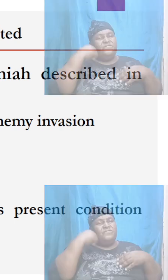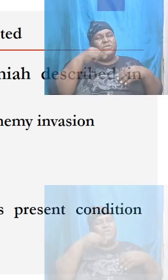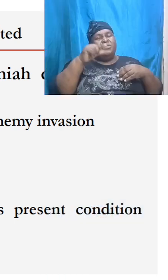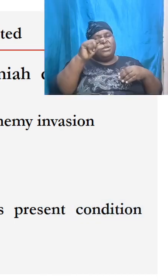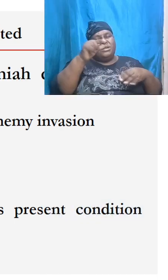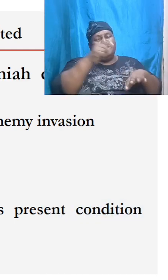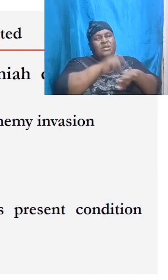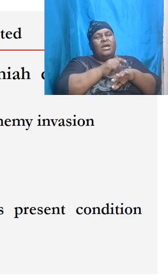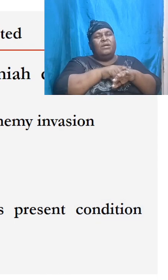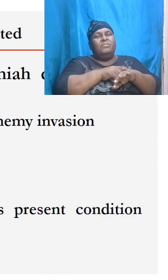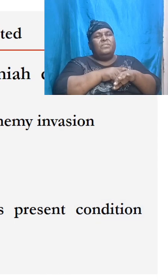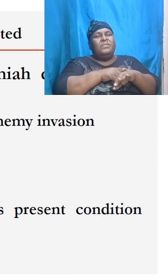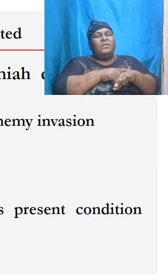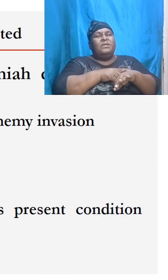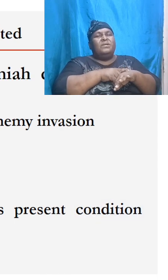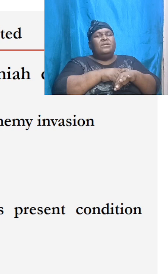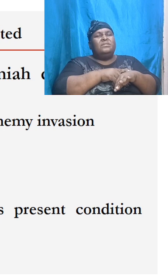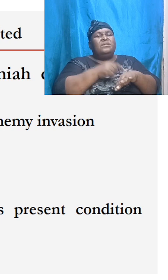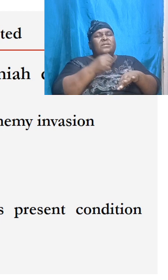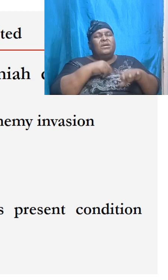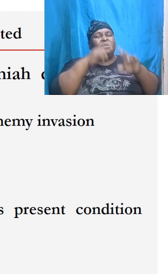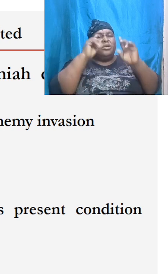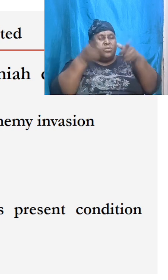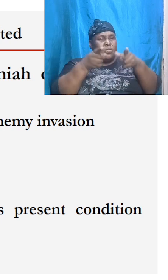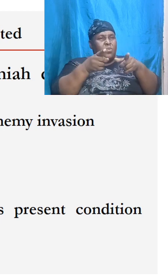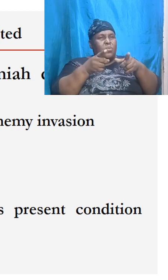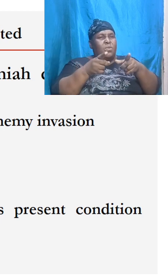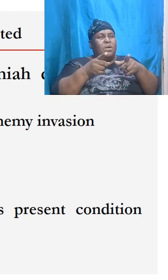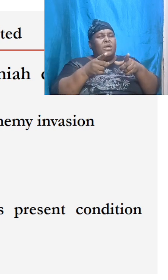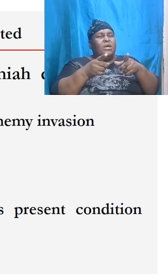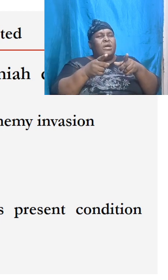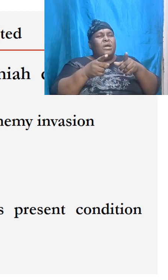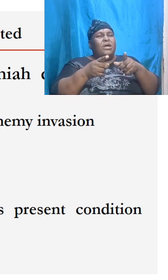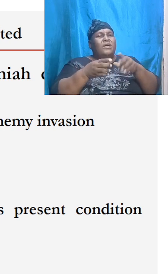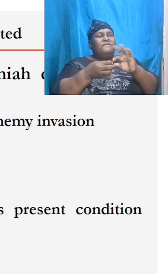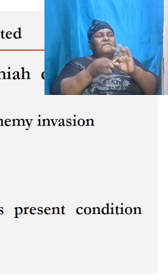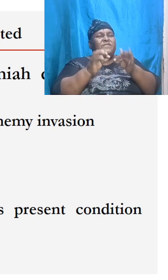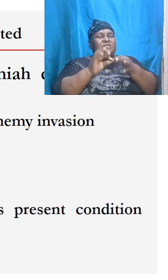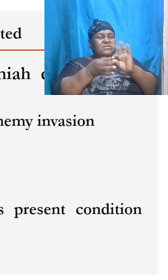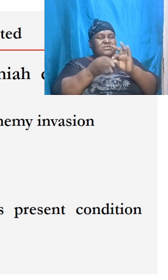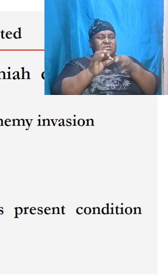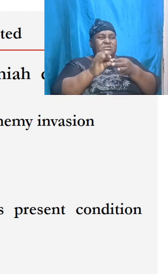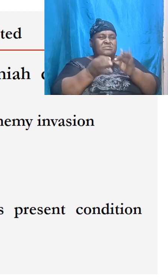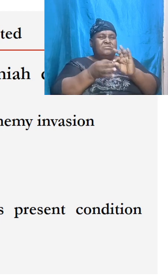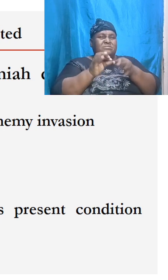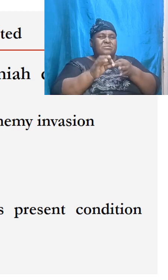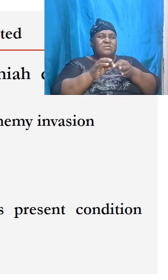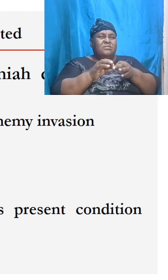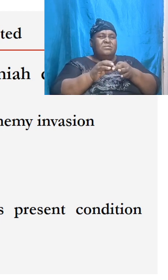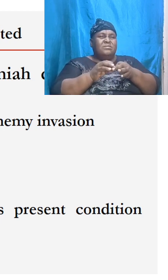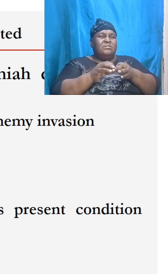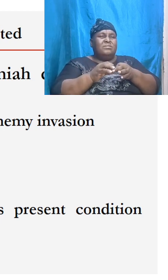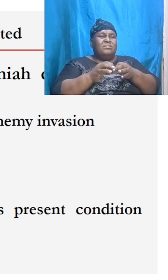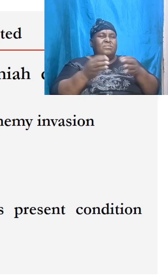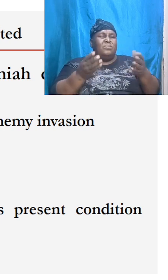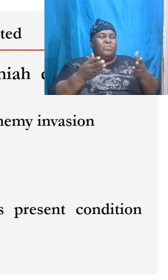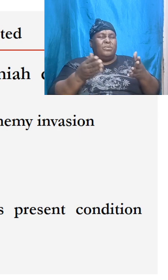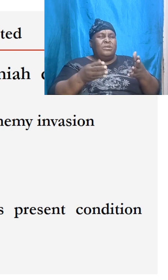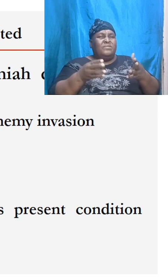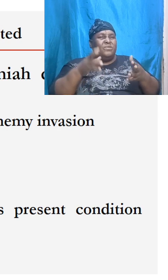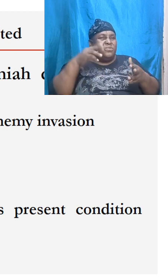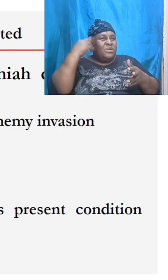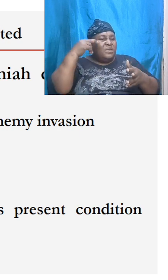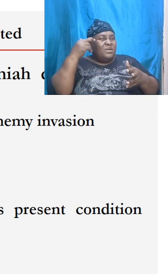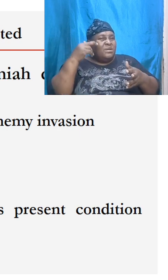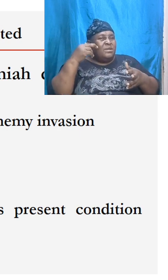go and deal with what was happening there. But he also realized that one of the reasons why his city was in ruin, because